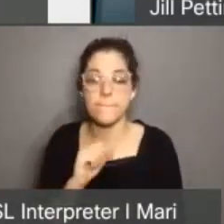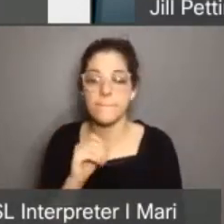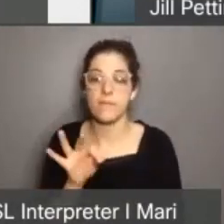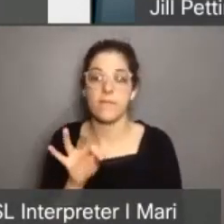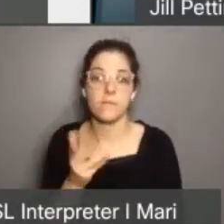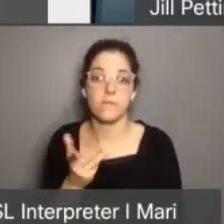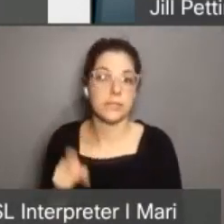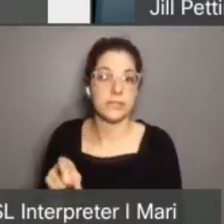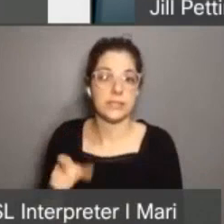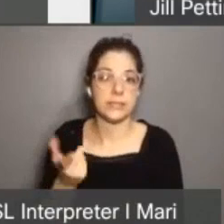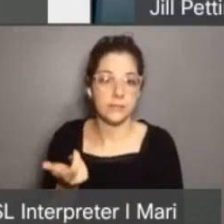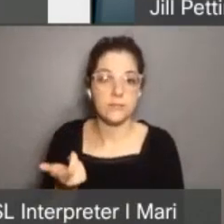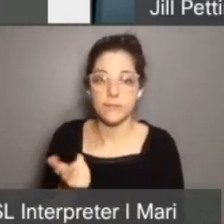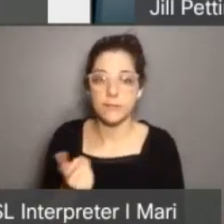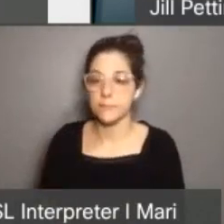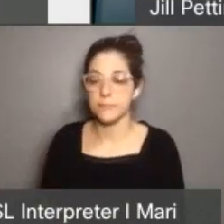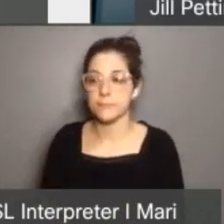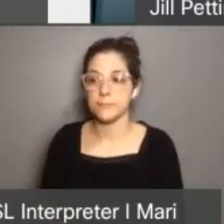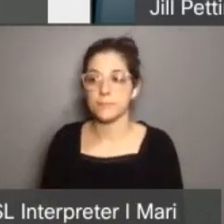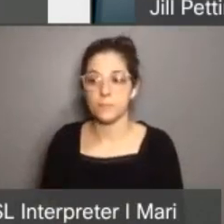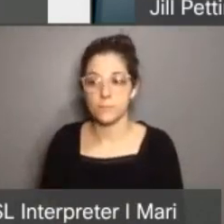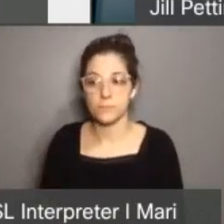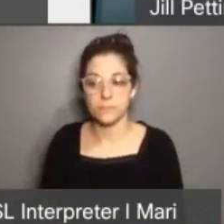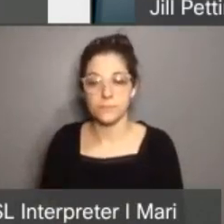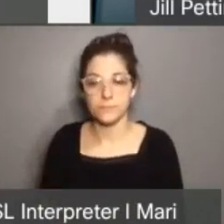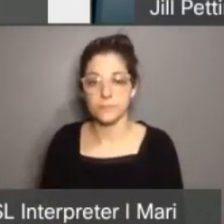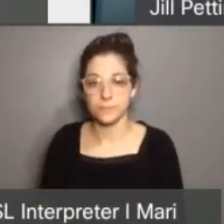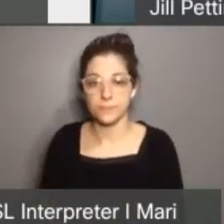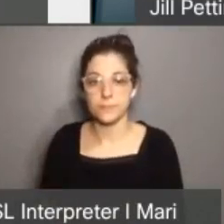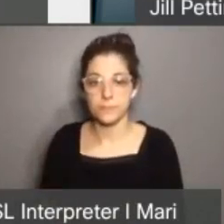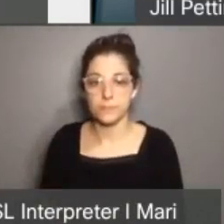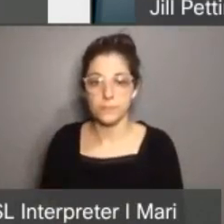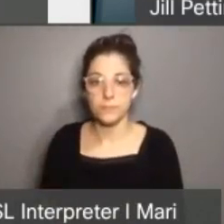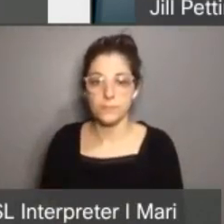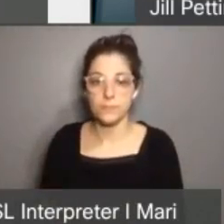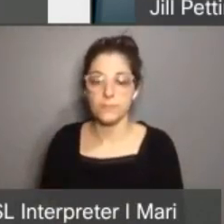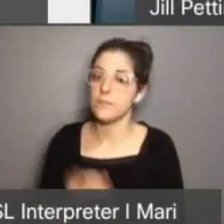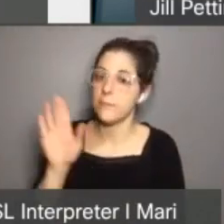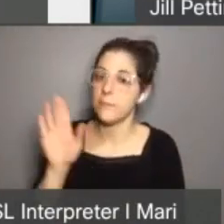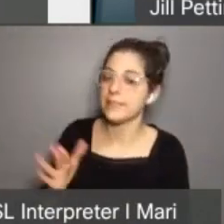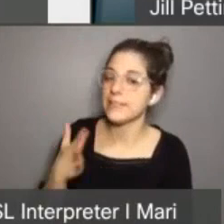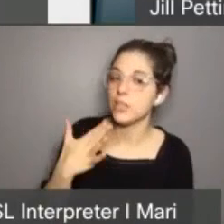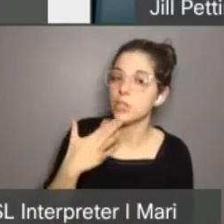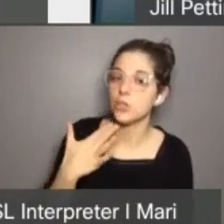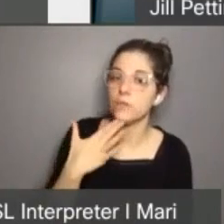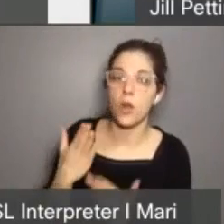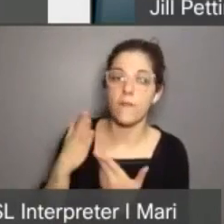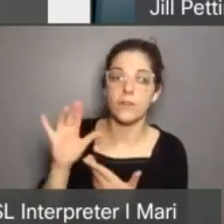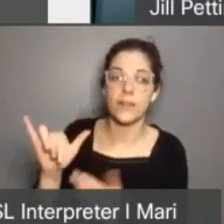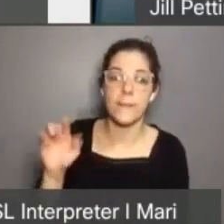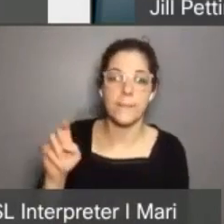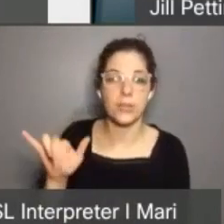that's obviously what the direction the board wants to go in. That sounds amazing. Thank you for offering that.